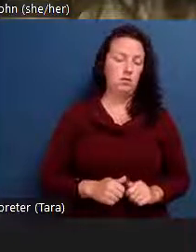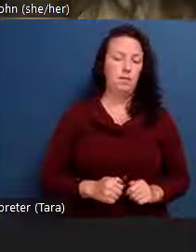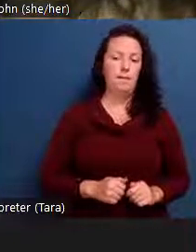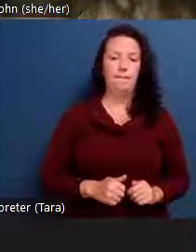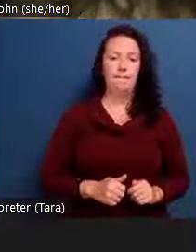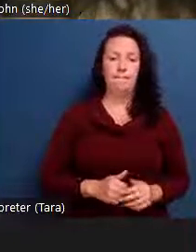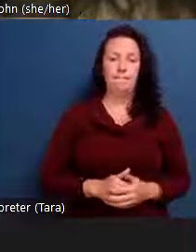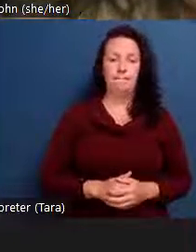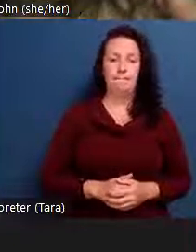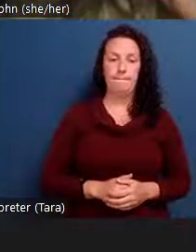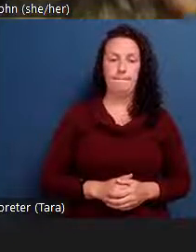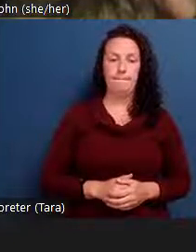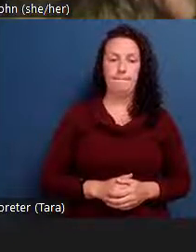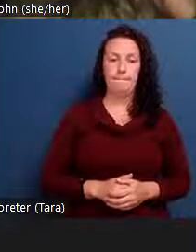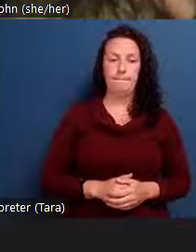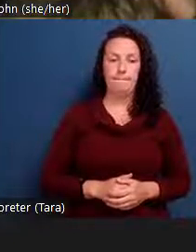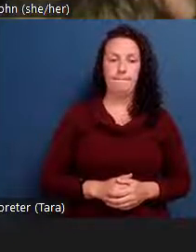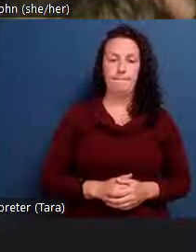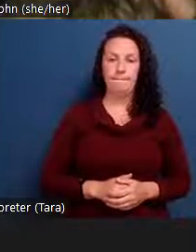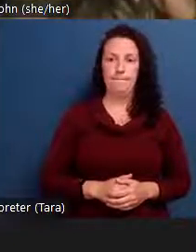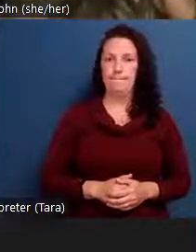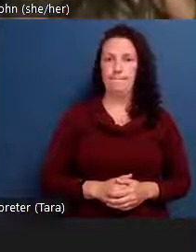Then let's do that. So